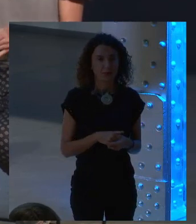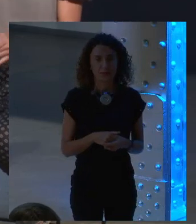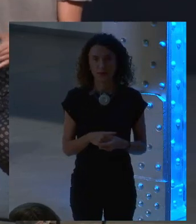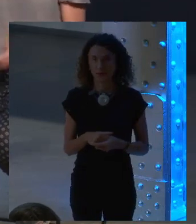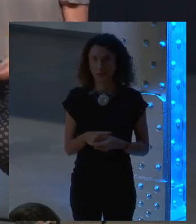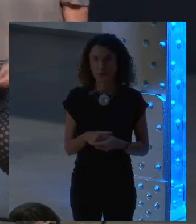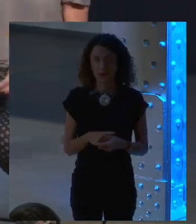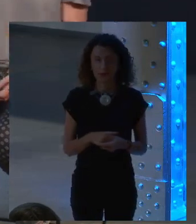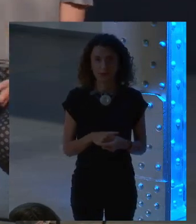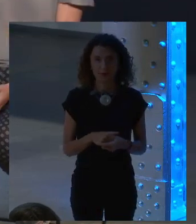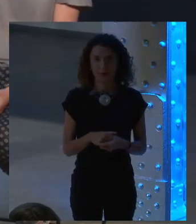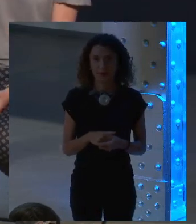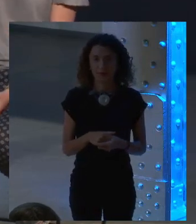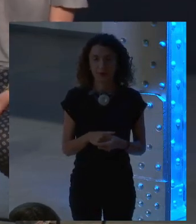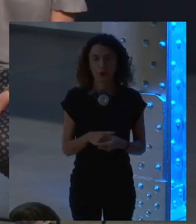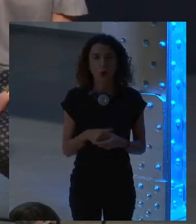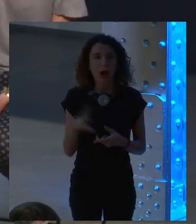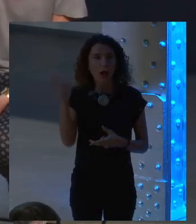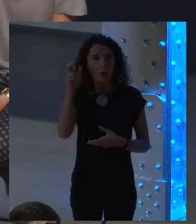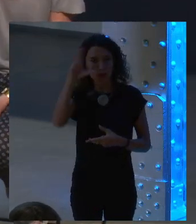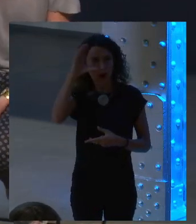I'll come over here, then I can listen to you. Move on.